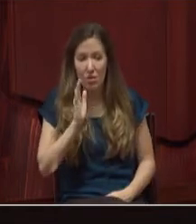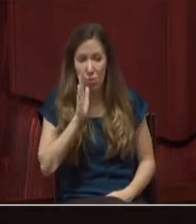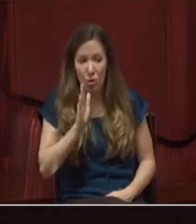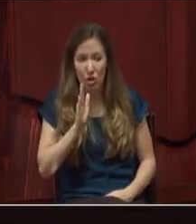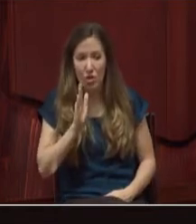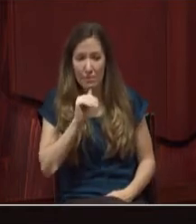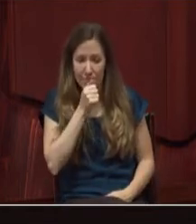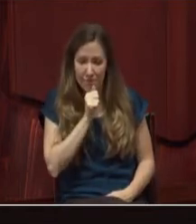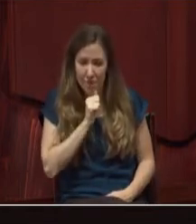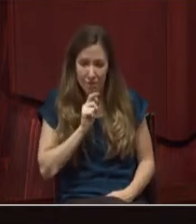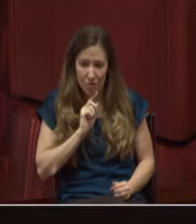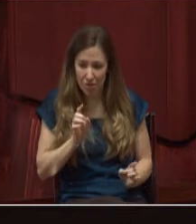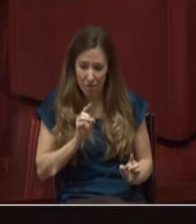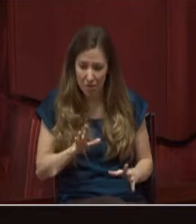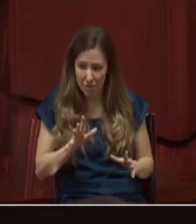serious defeat.